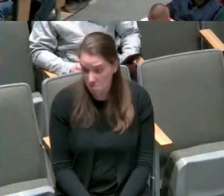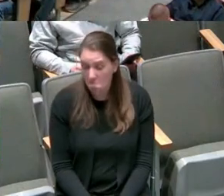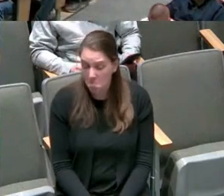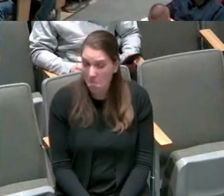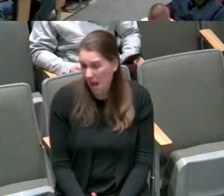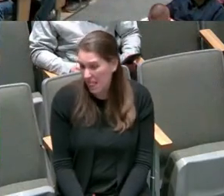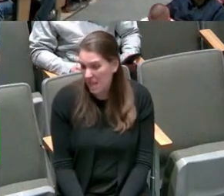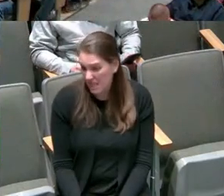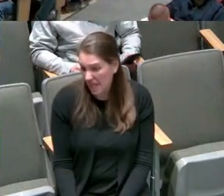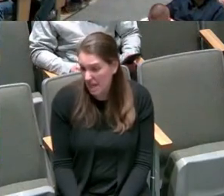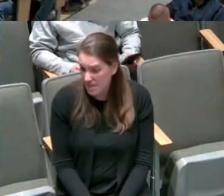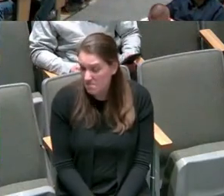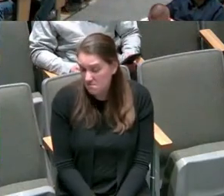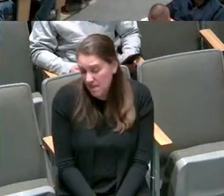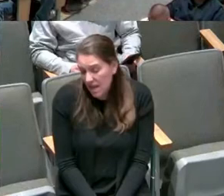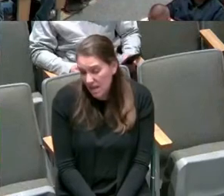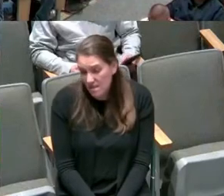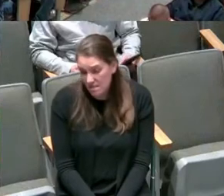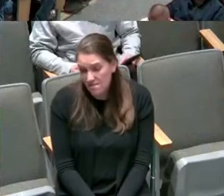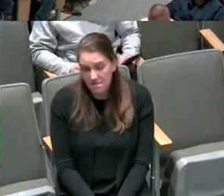stage rate 24.